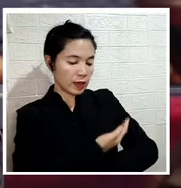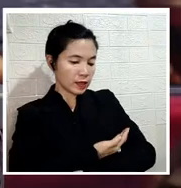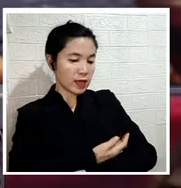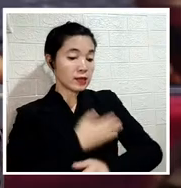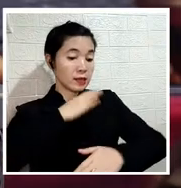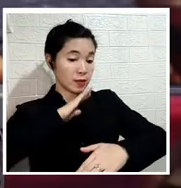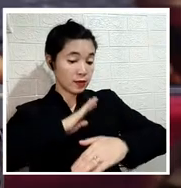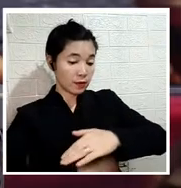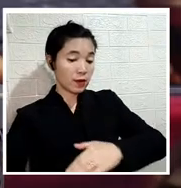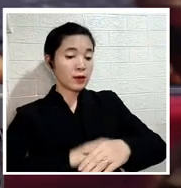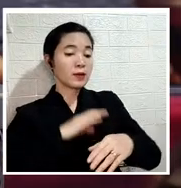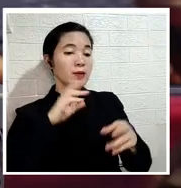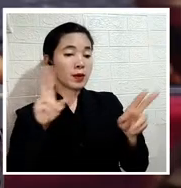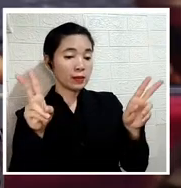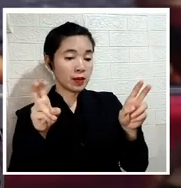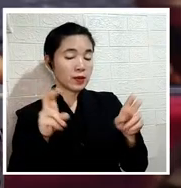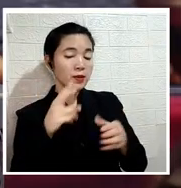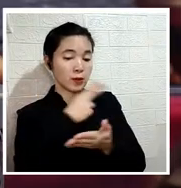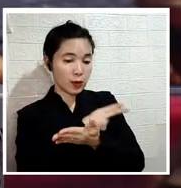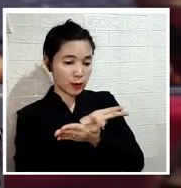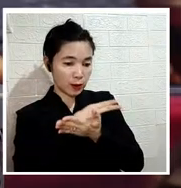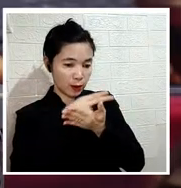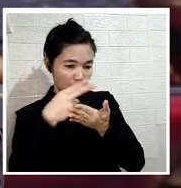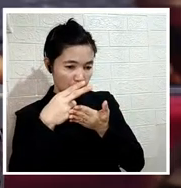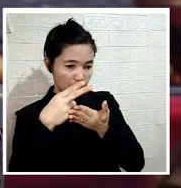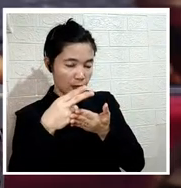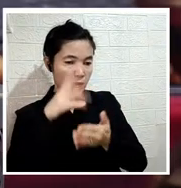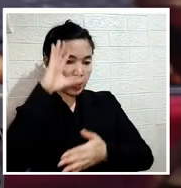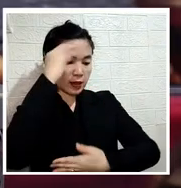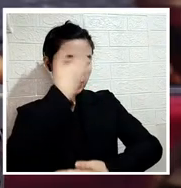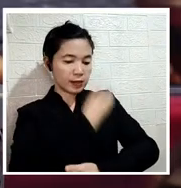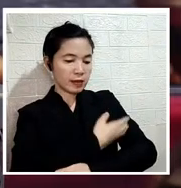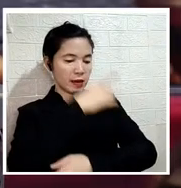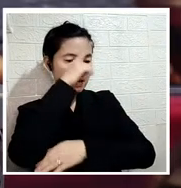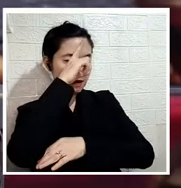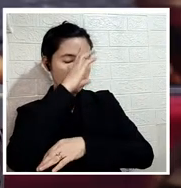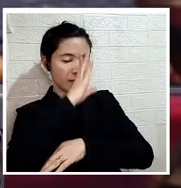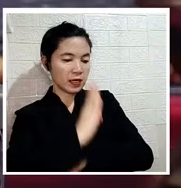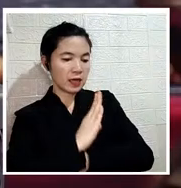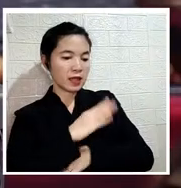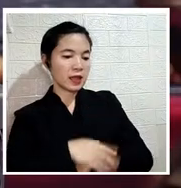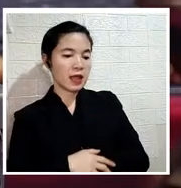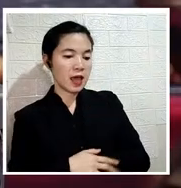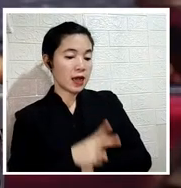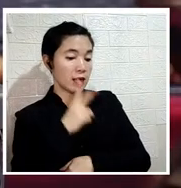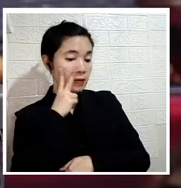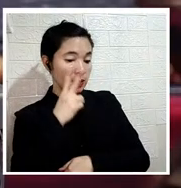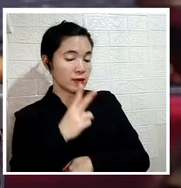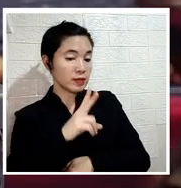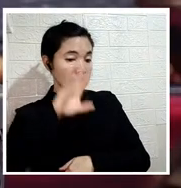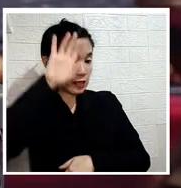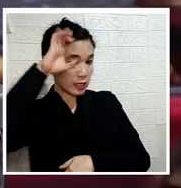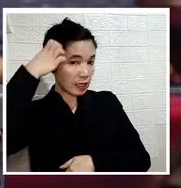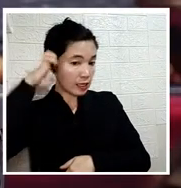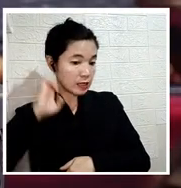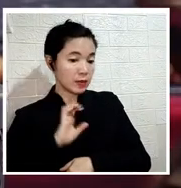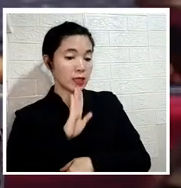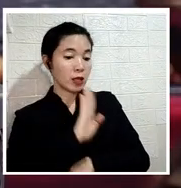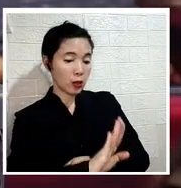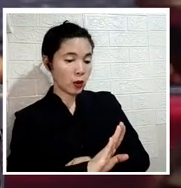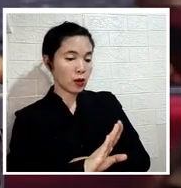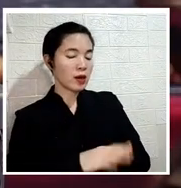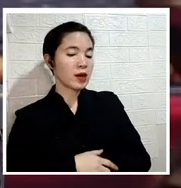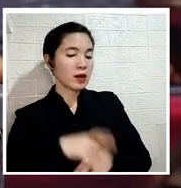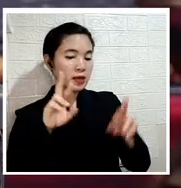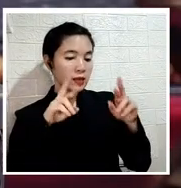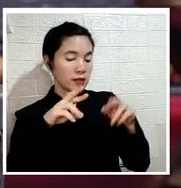be called Holy, the Son of God. And behold, Elizabeth, your relative, has